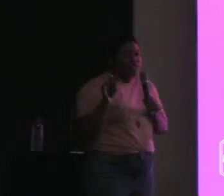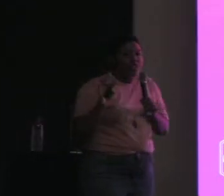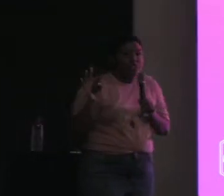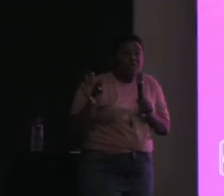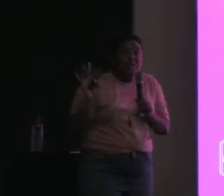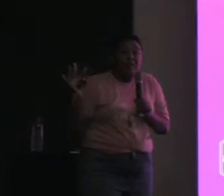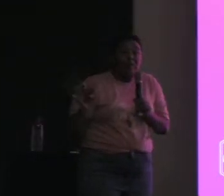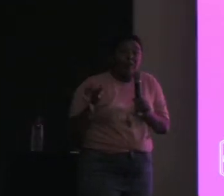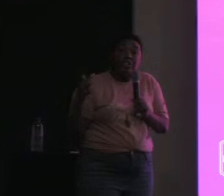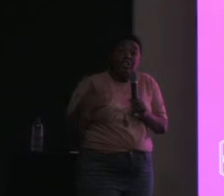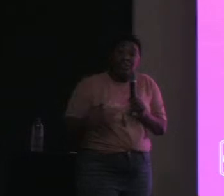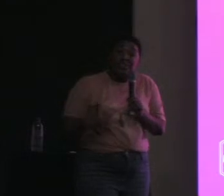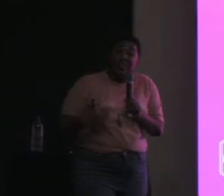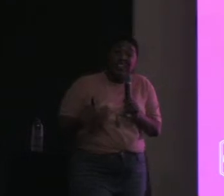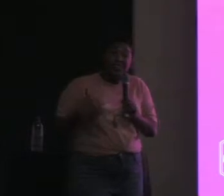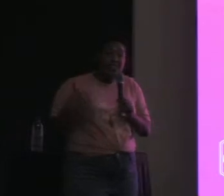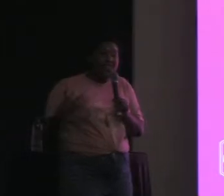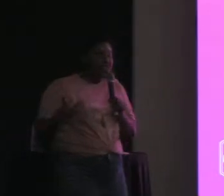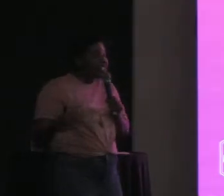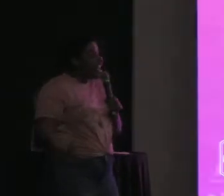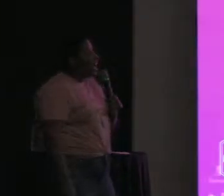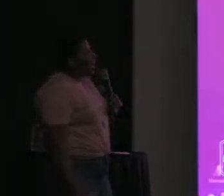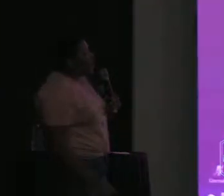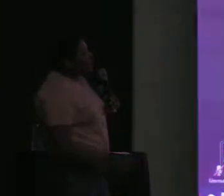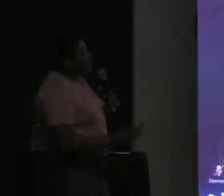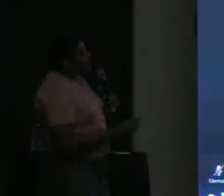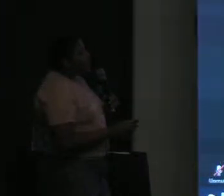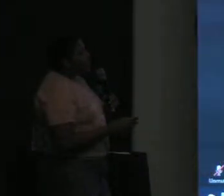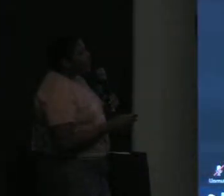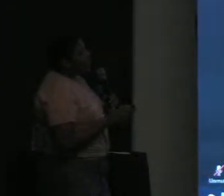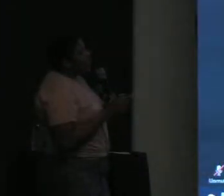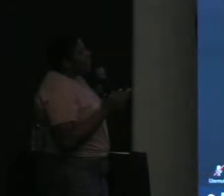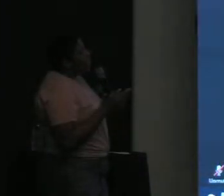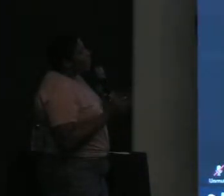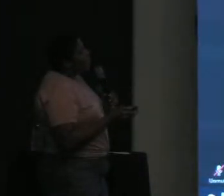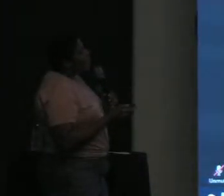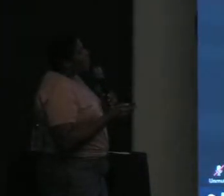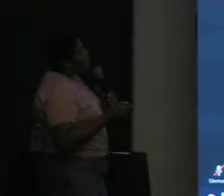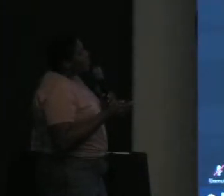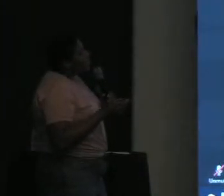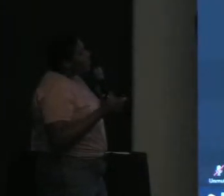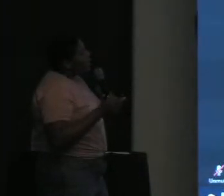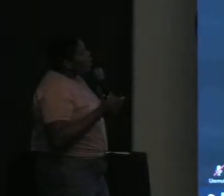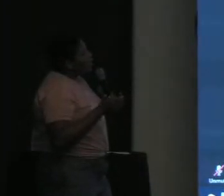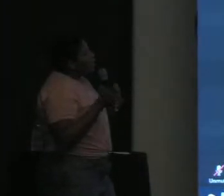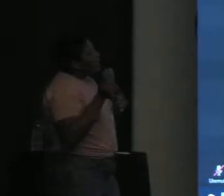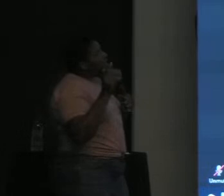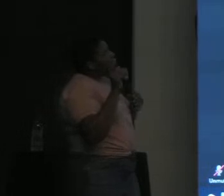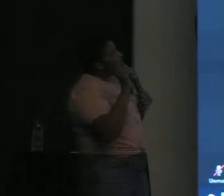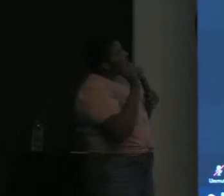I'll just tell you a little bit about why we chose the panelists we chose. So we chose